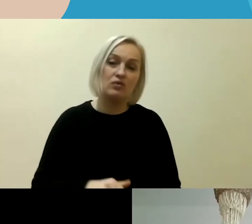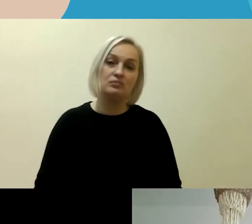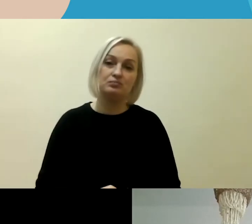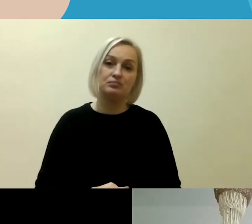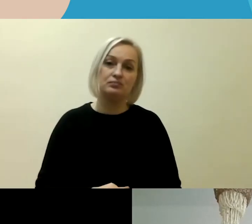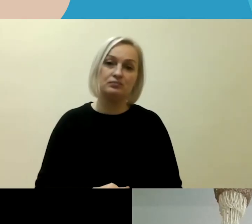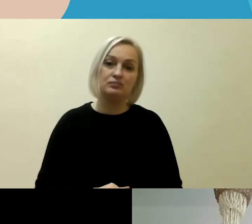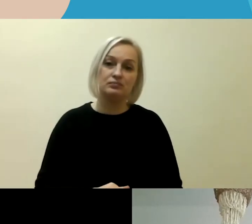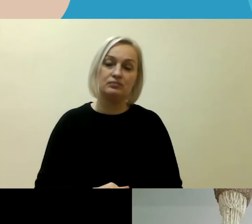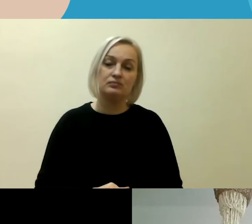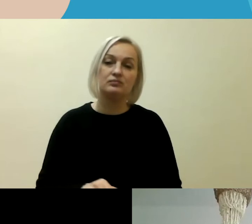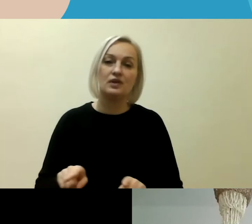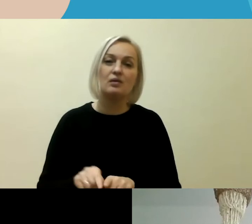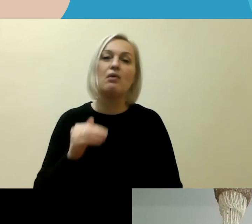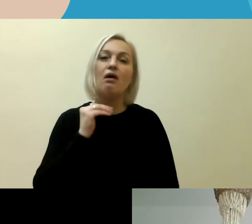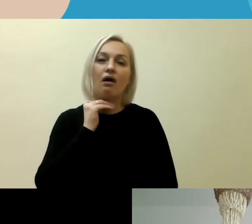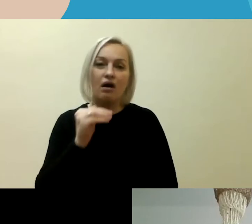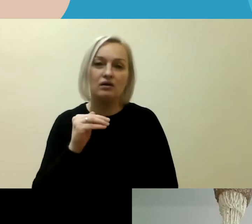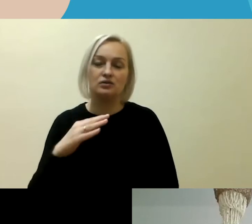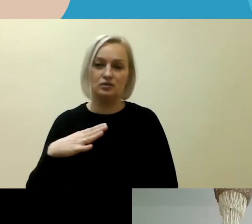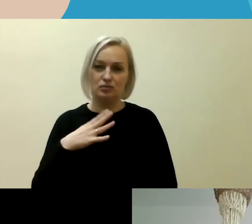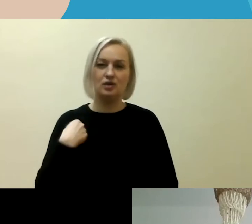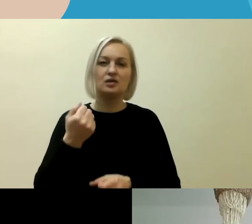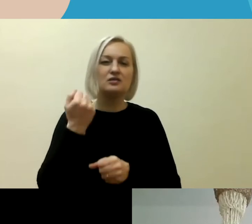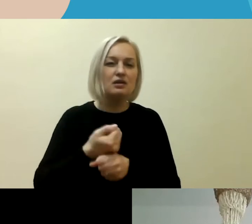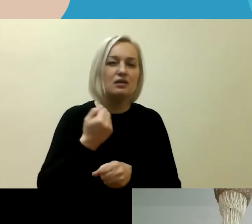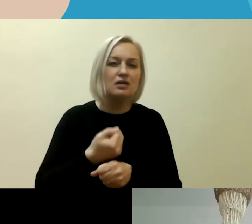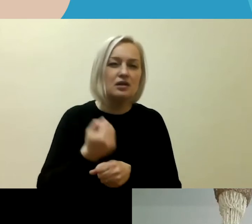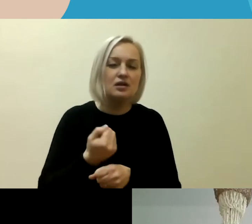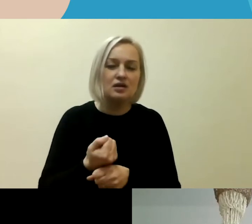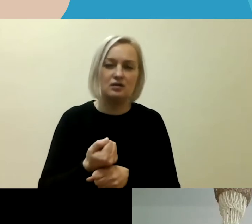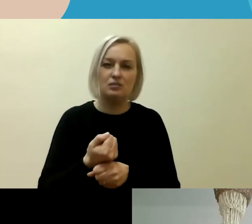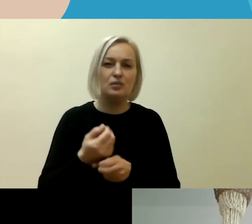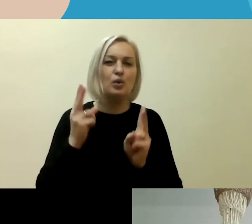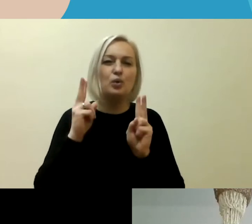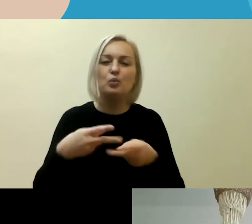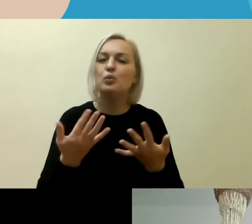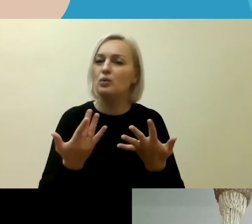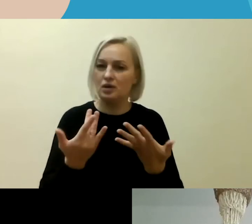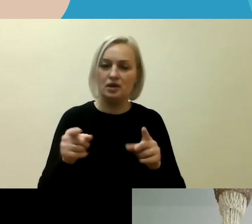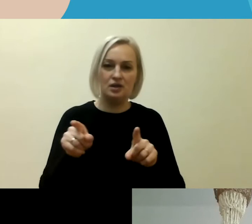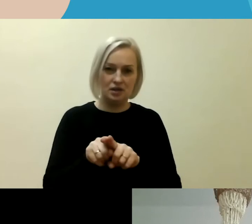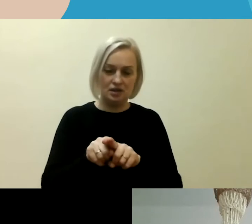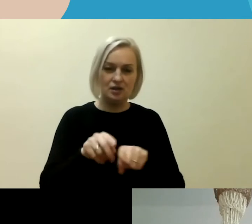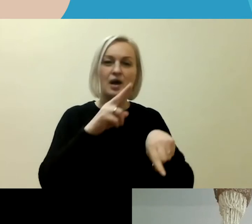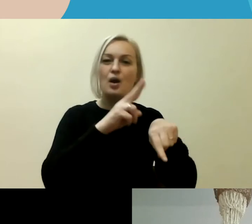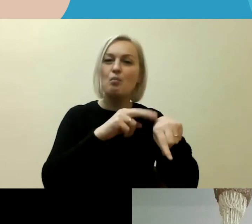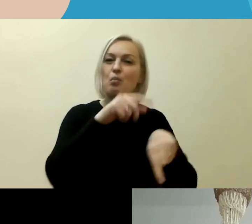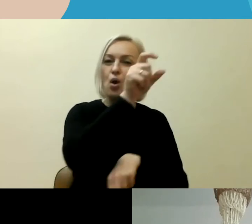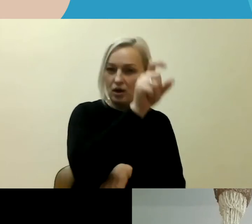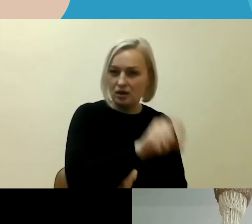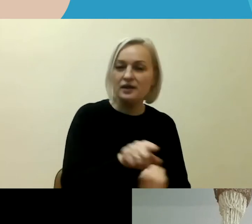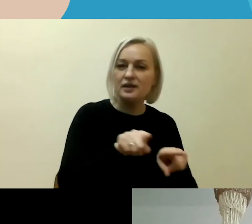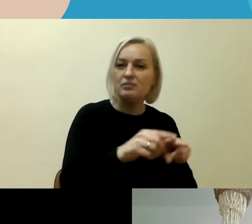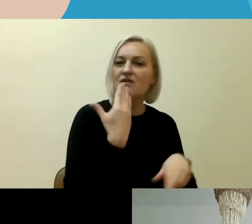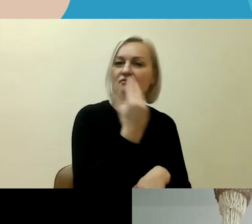Roma people, as well as LGBT. So it was clear that a lot of work still has to be done in